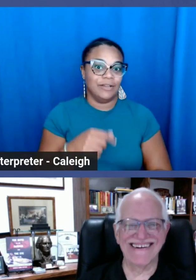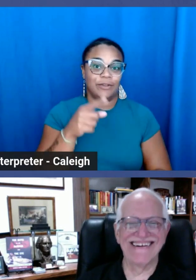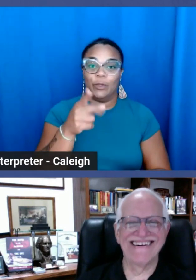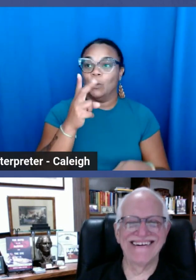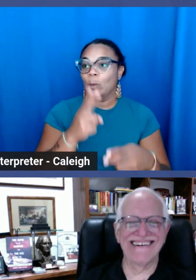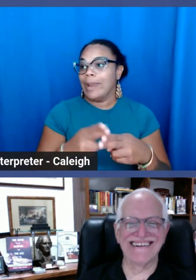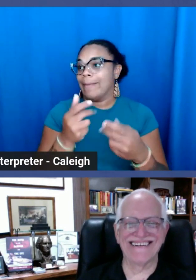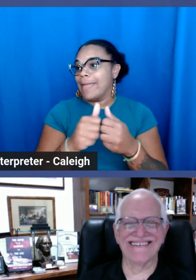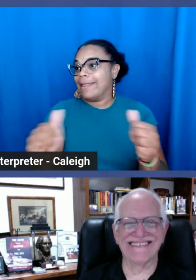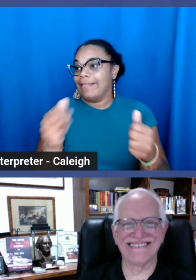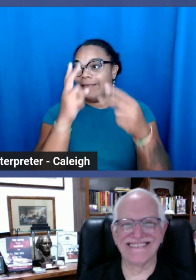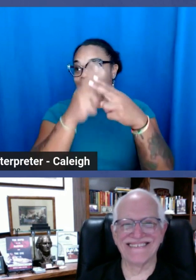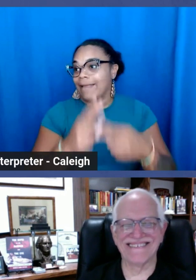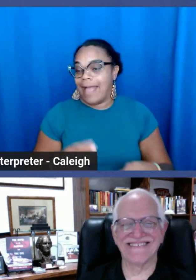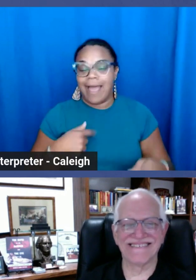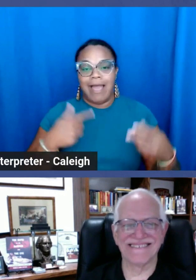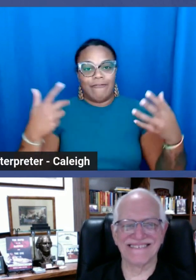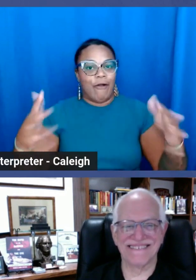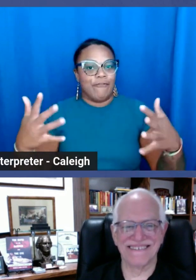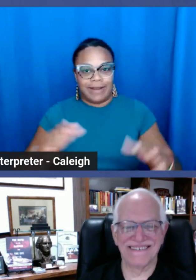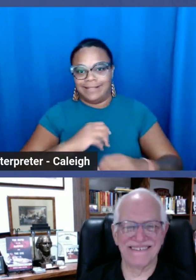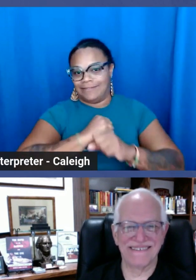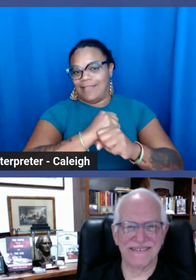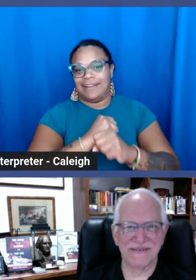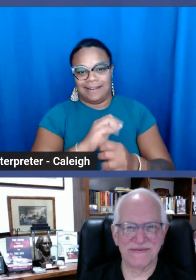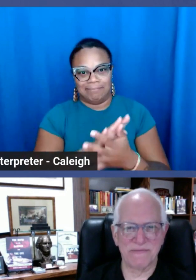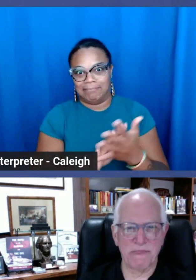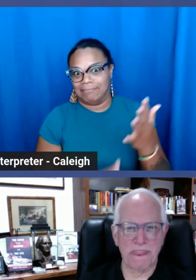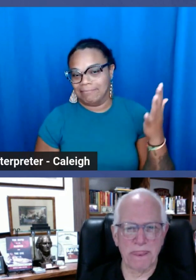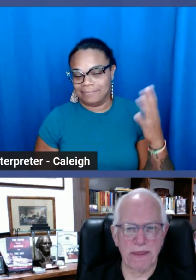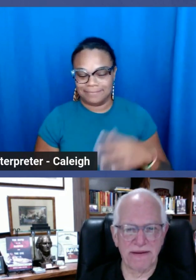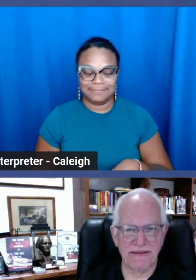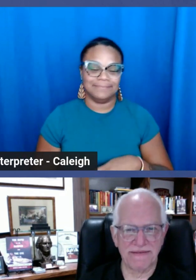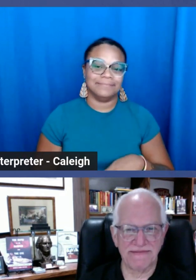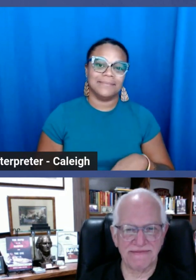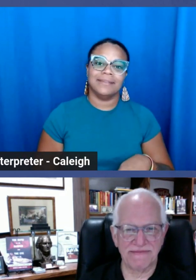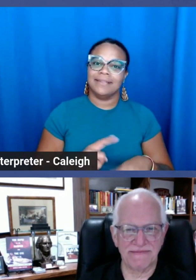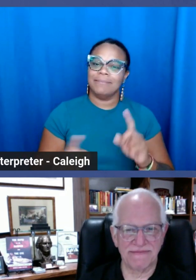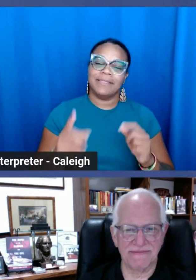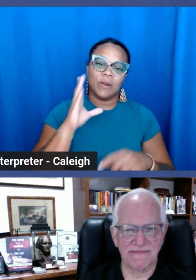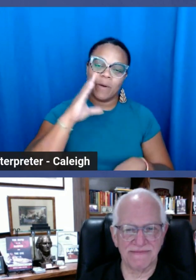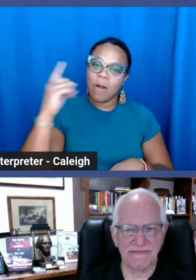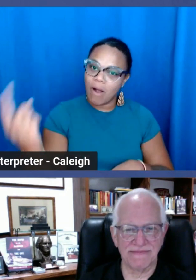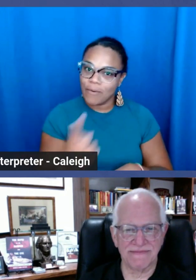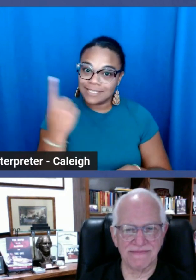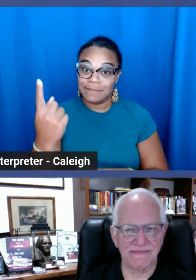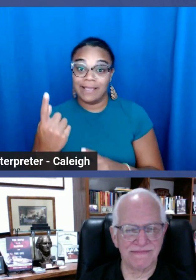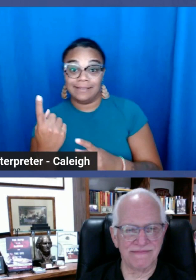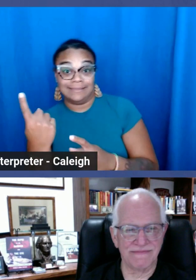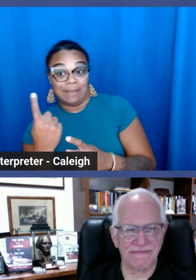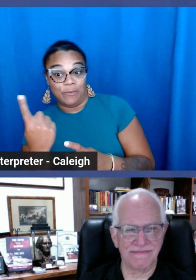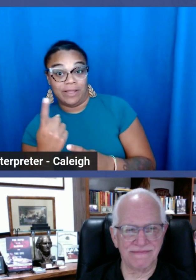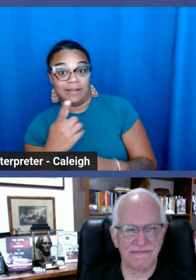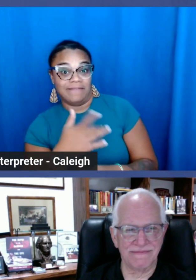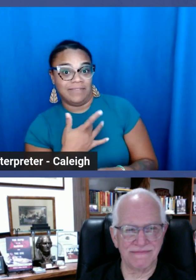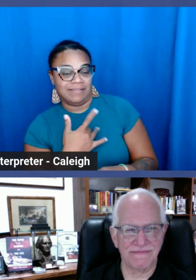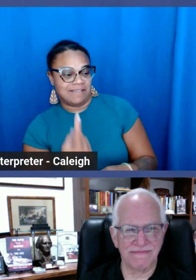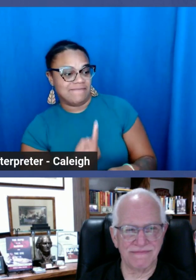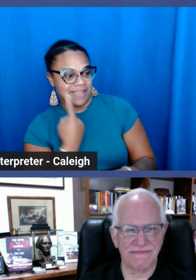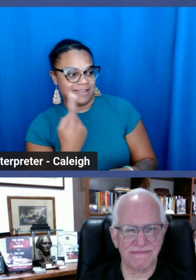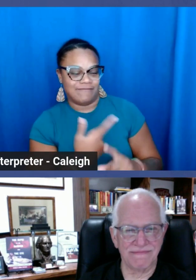but there's always going to be somebody that's offended by another's speech. But the Supreme Court